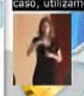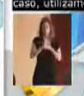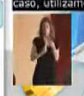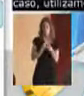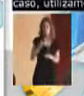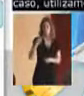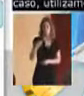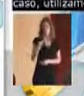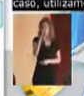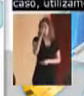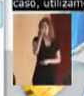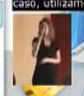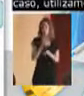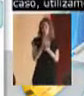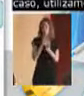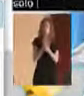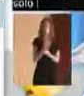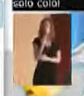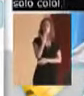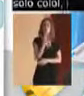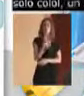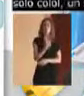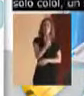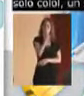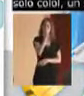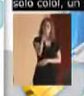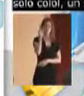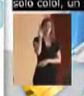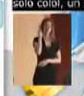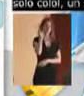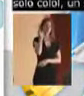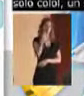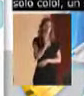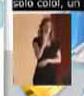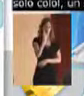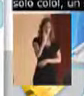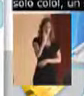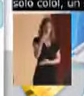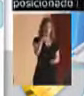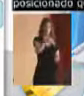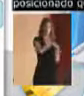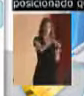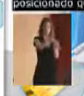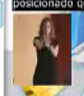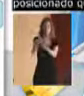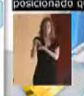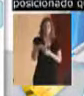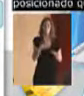bells other objects. And in this first version, we only used one color, one single